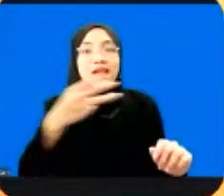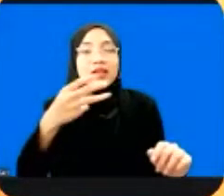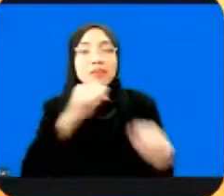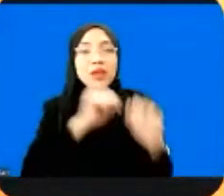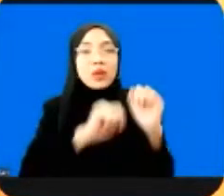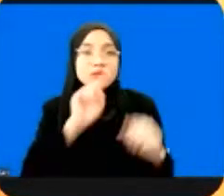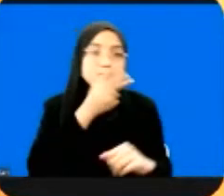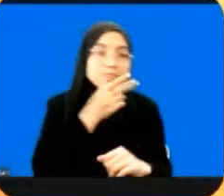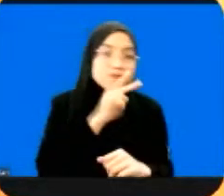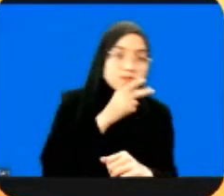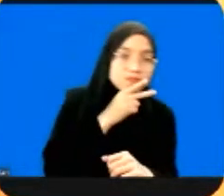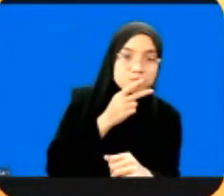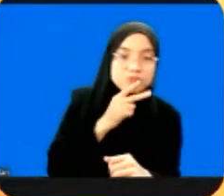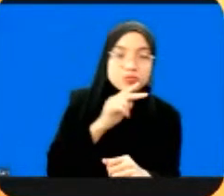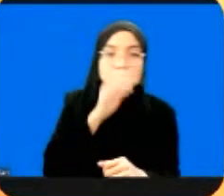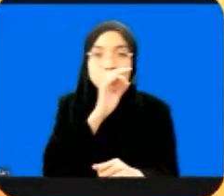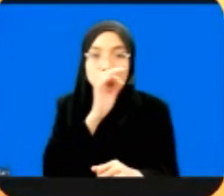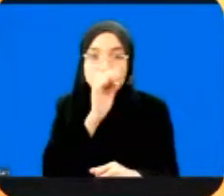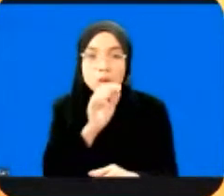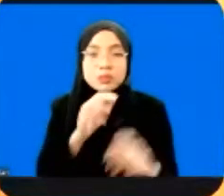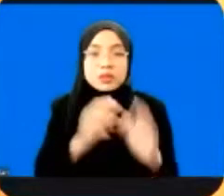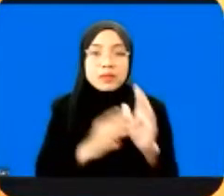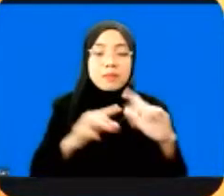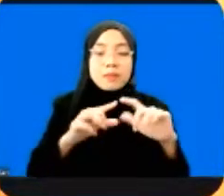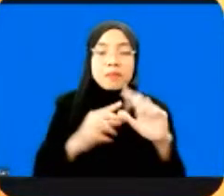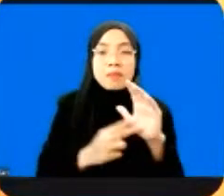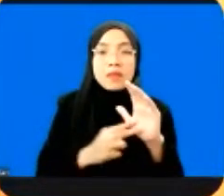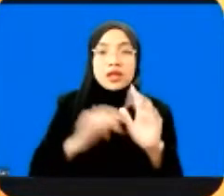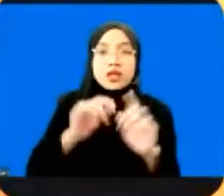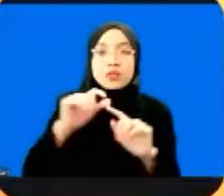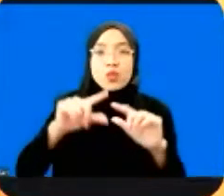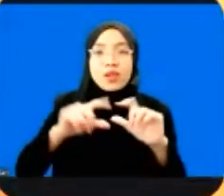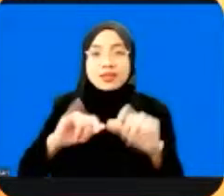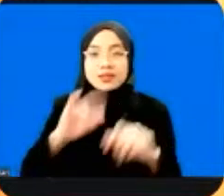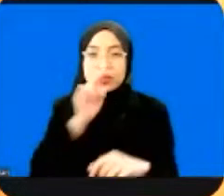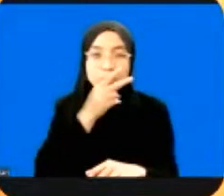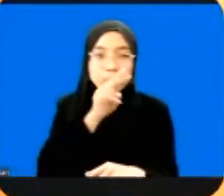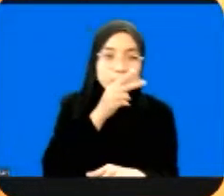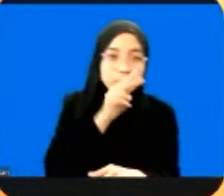Now, there, the